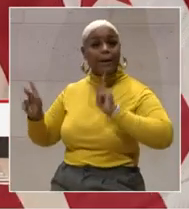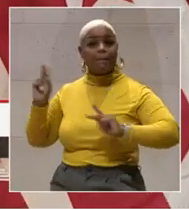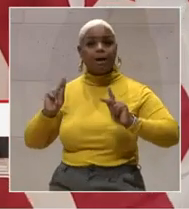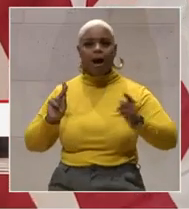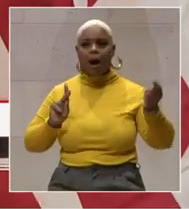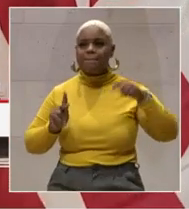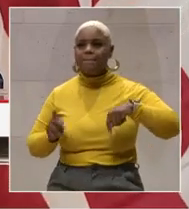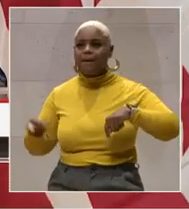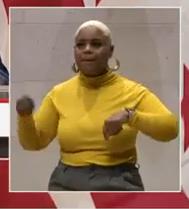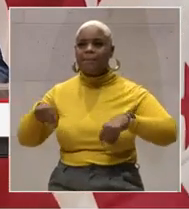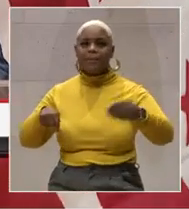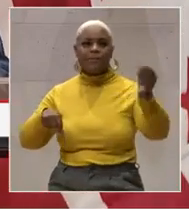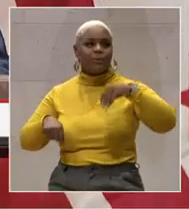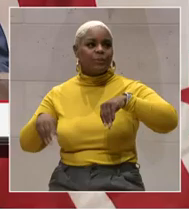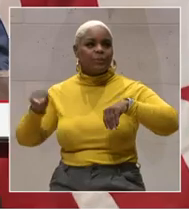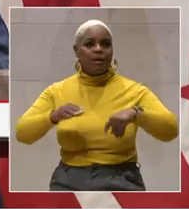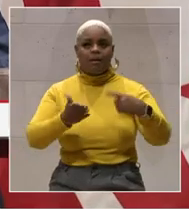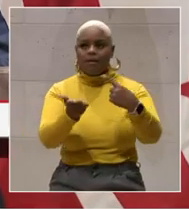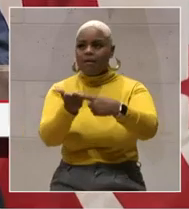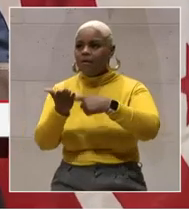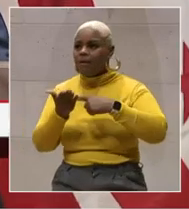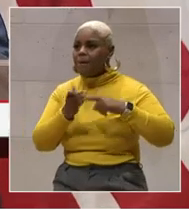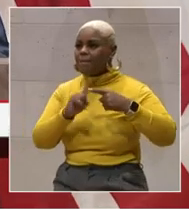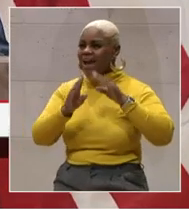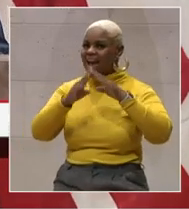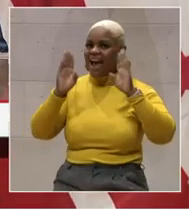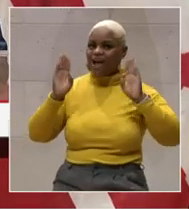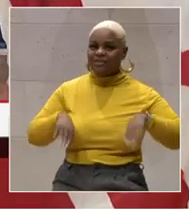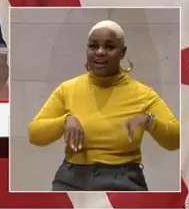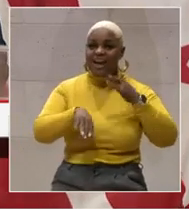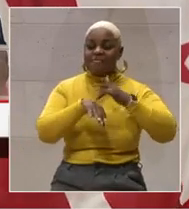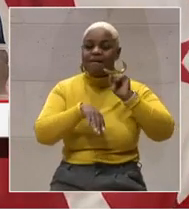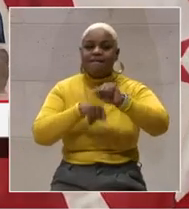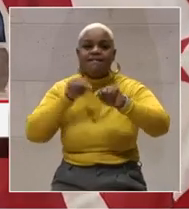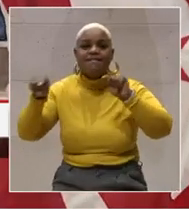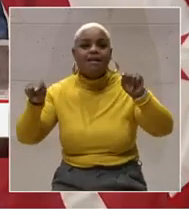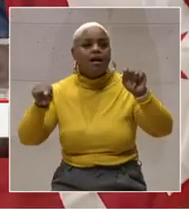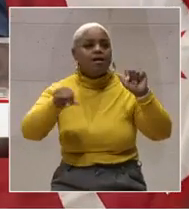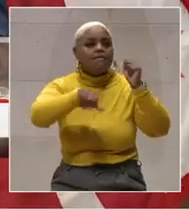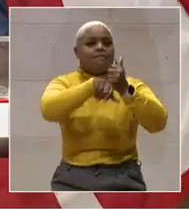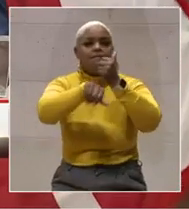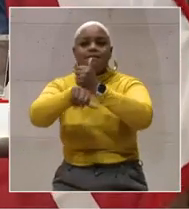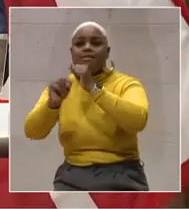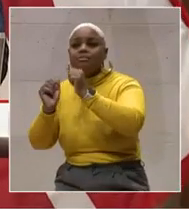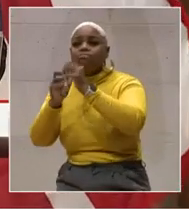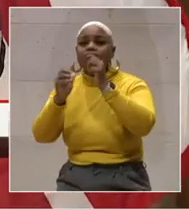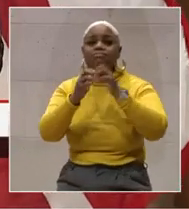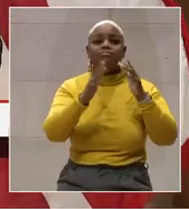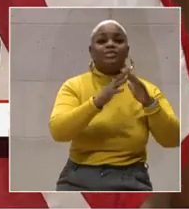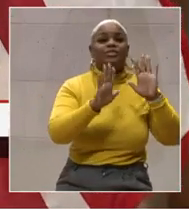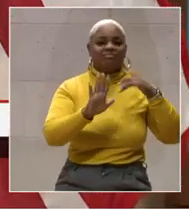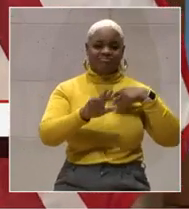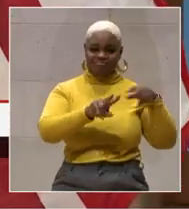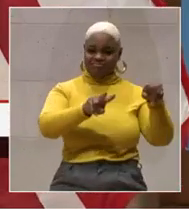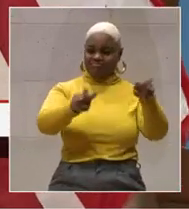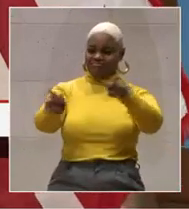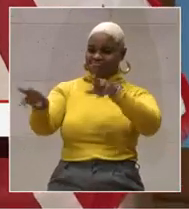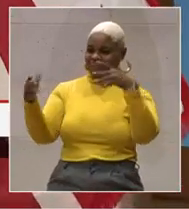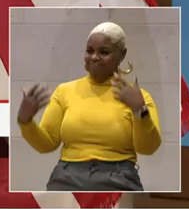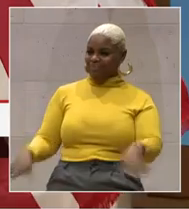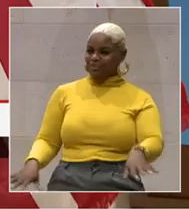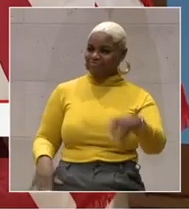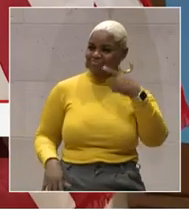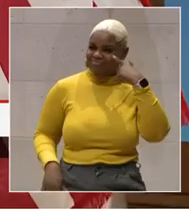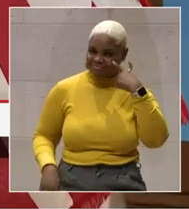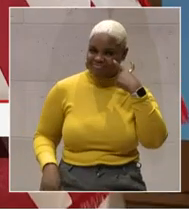supply accelerator and a playbook that came out of that to truly give cities a guide as to what can happen. I am excited for